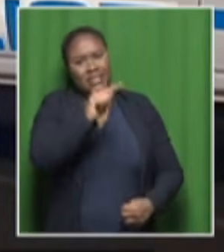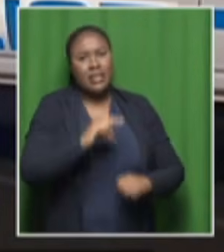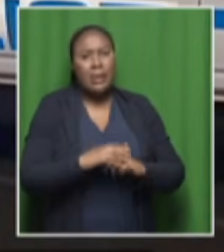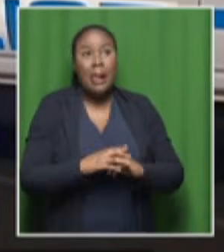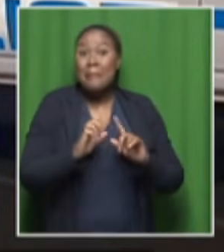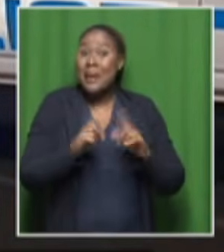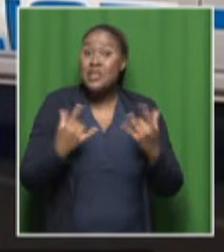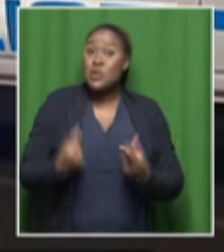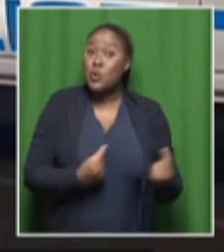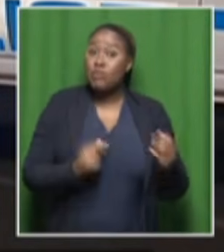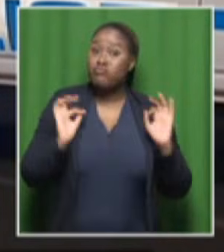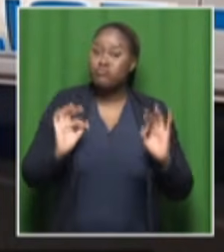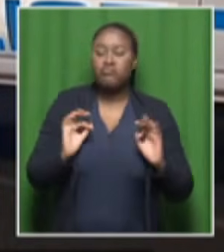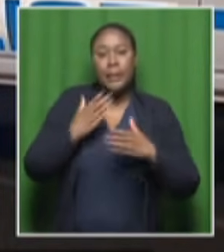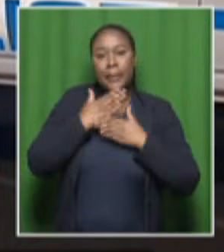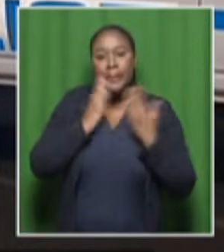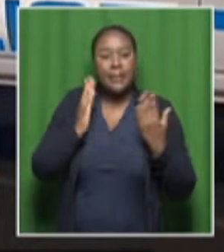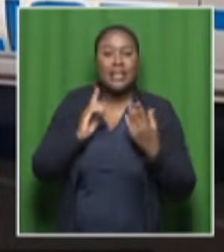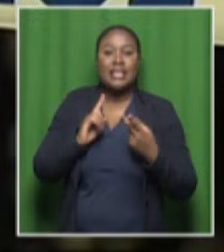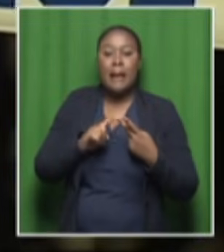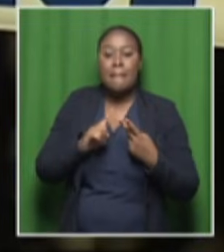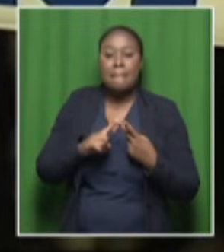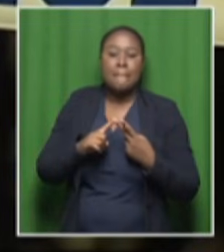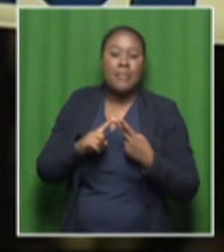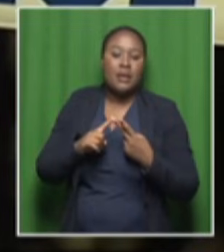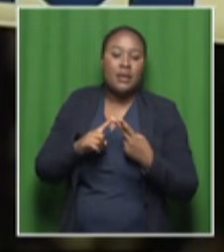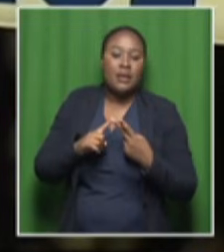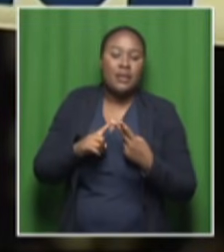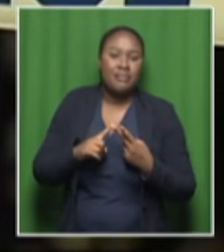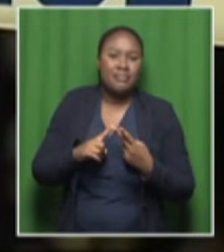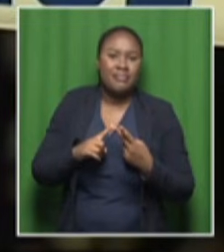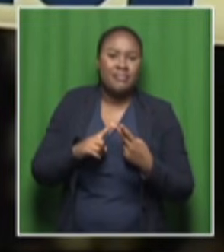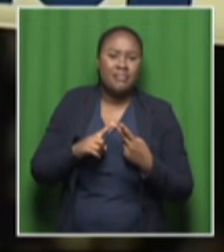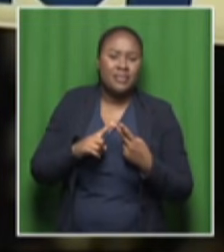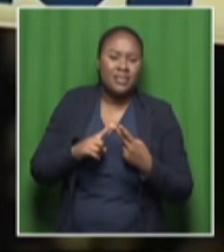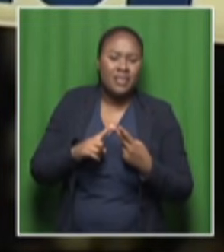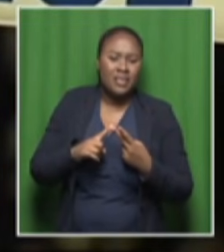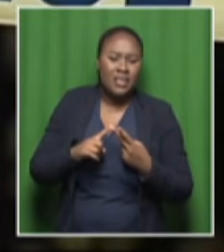missing, together with departments like services. I can also